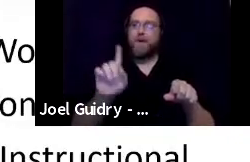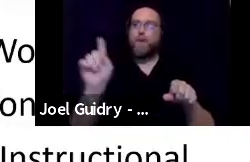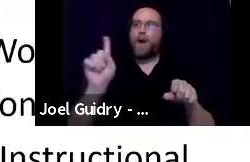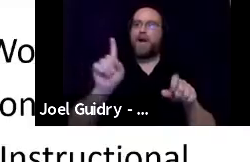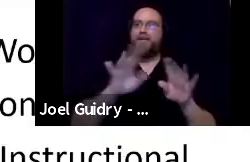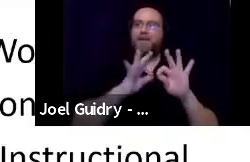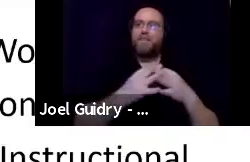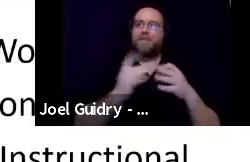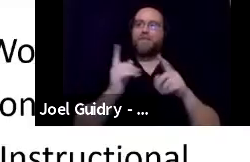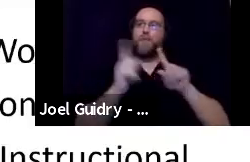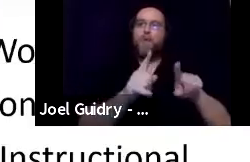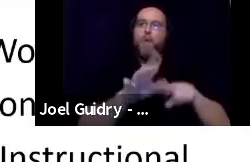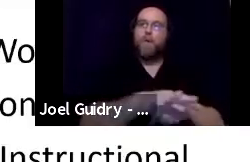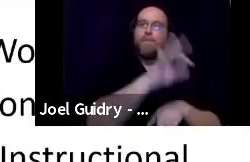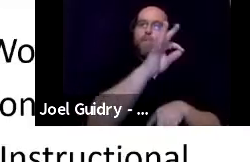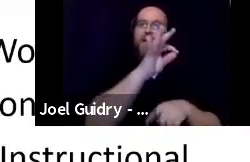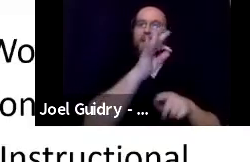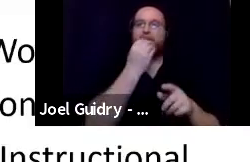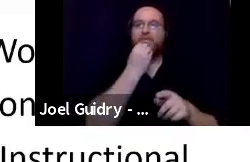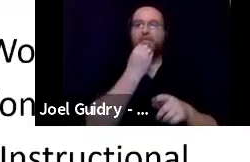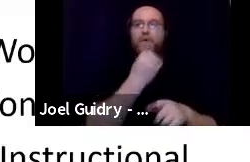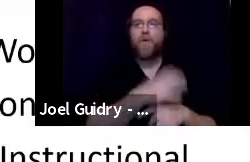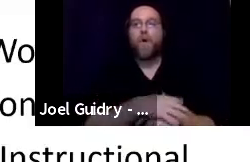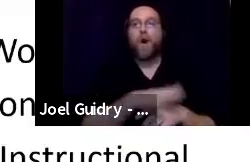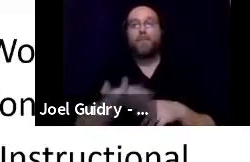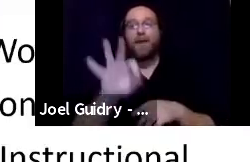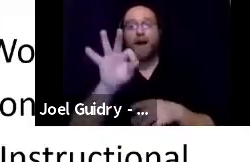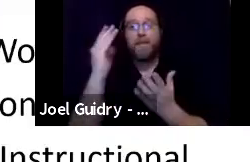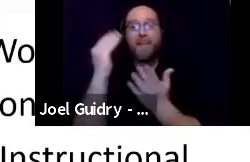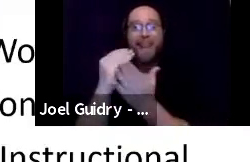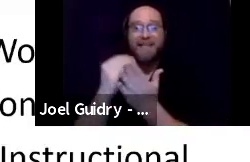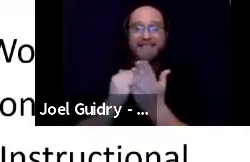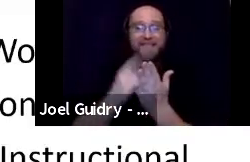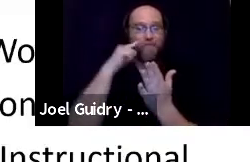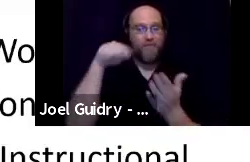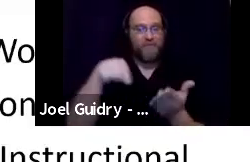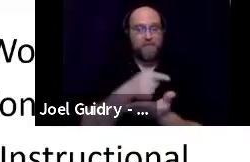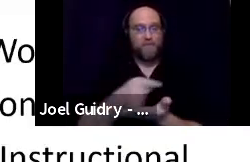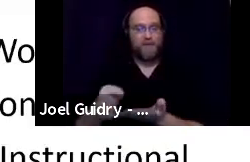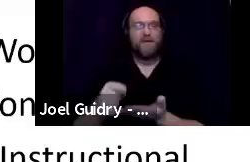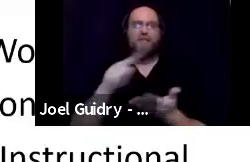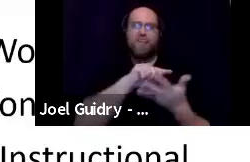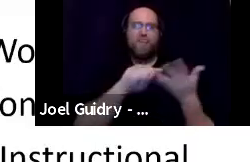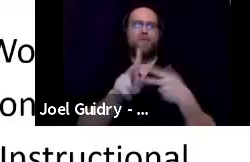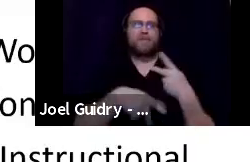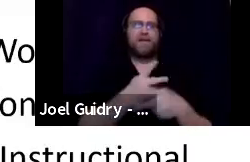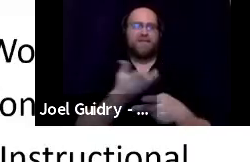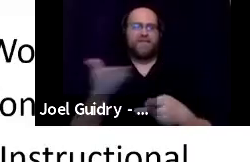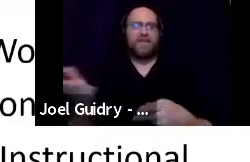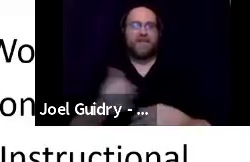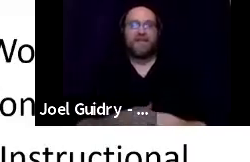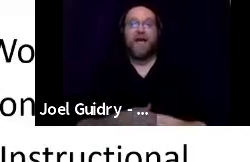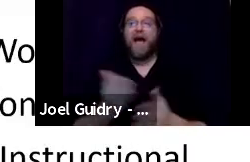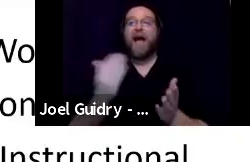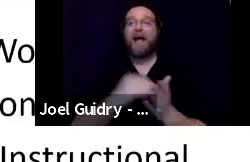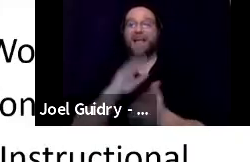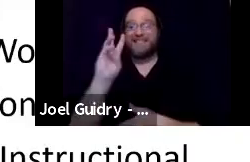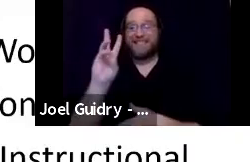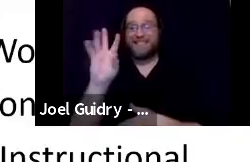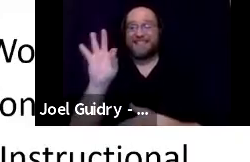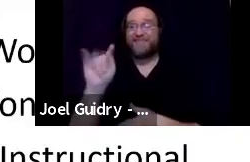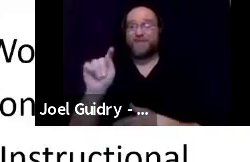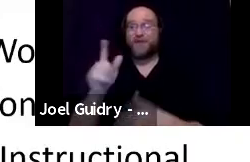up their lessons for the week, those types of things. Again, 6 foot of distance, try to